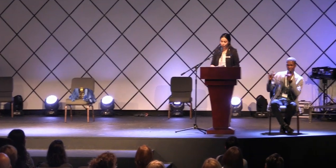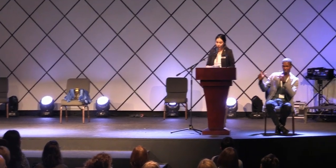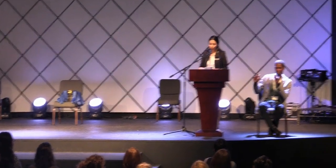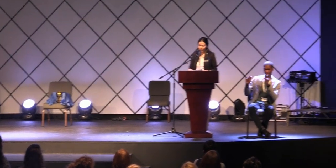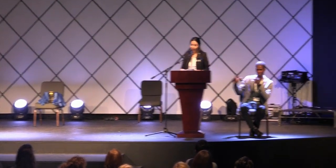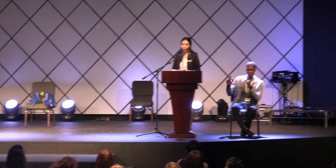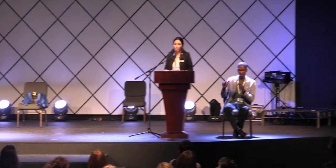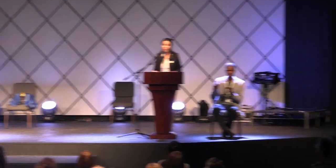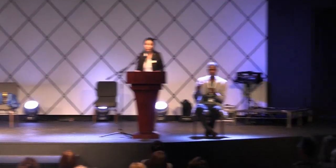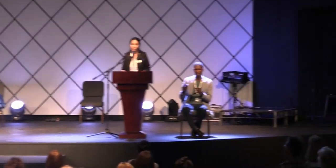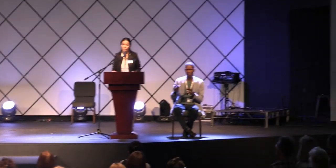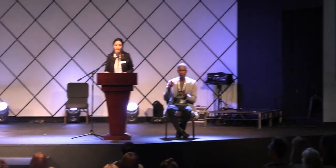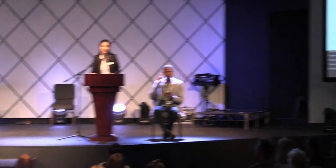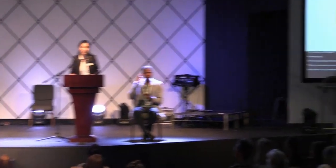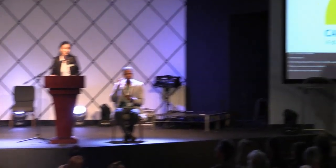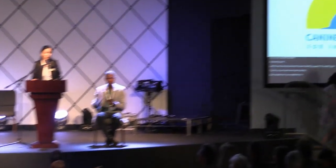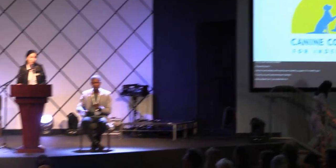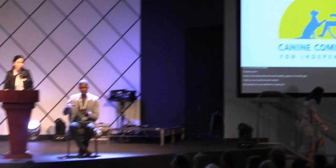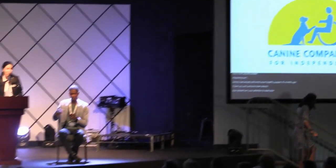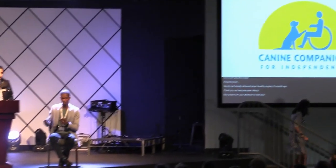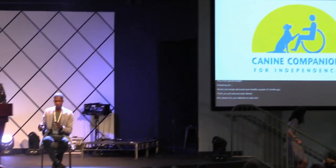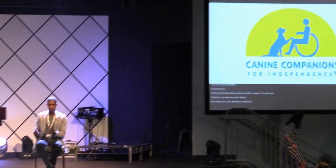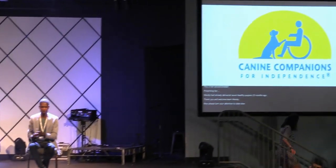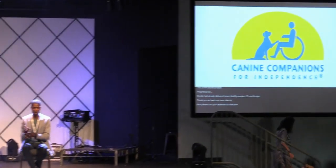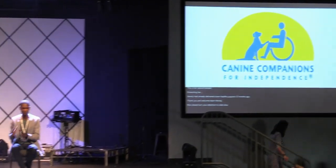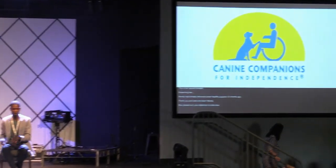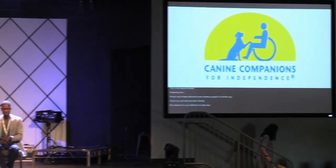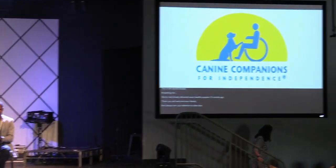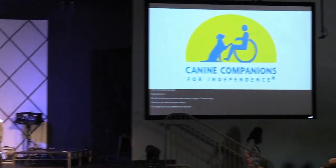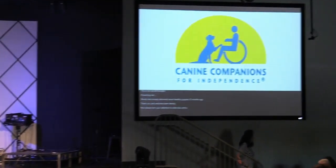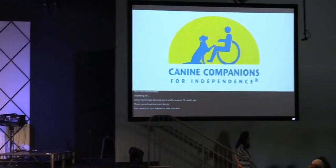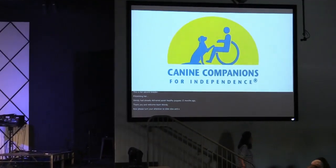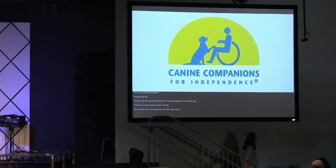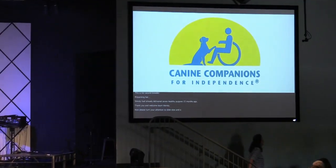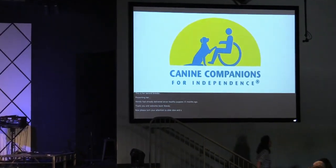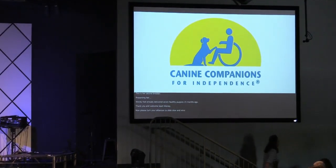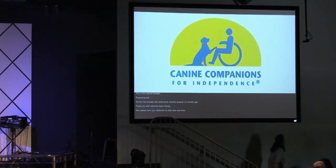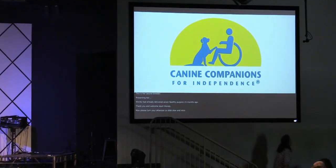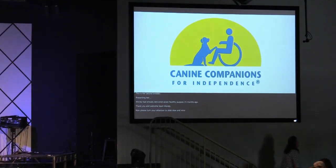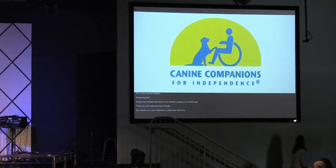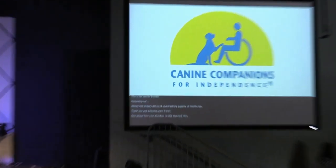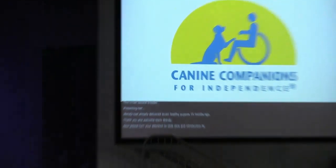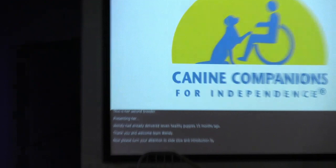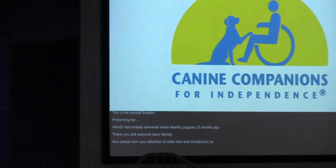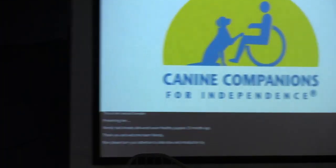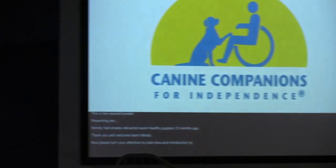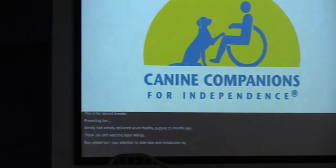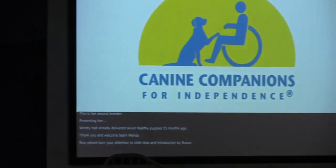class introduction by our puppy program manager, Susan Porteous. Thank you.